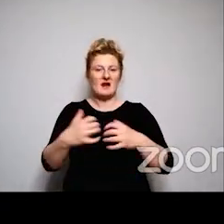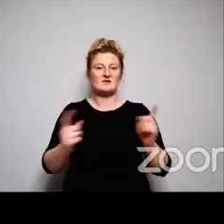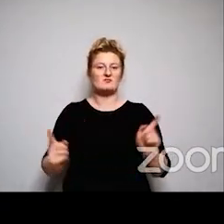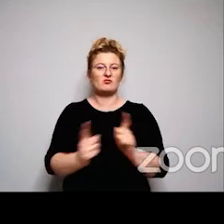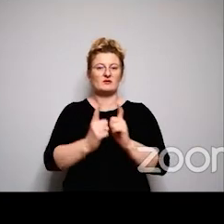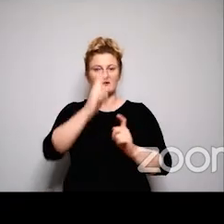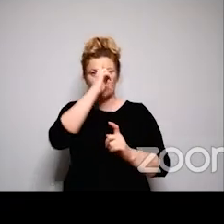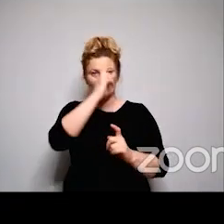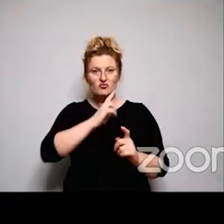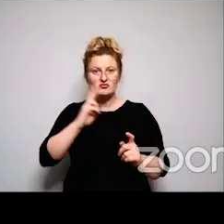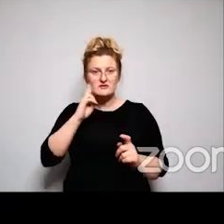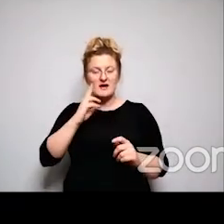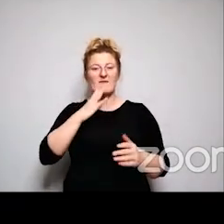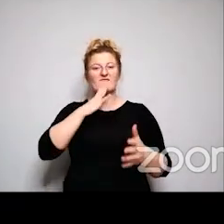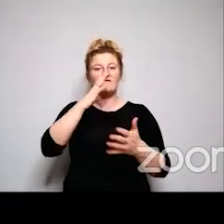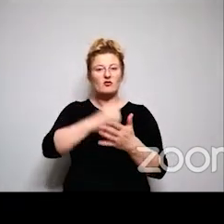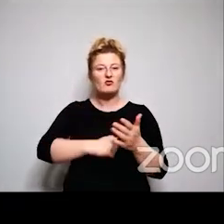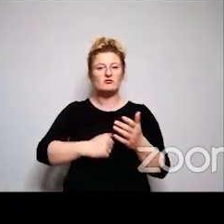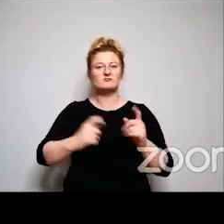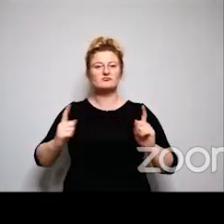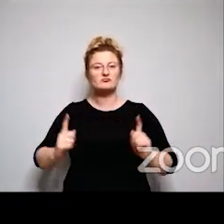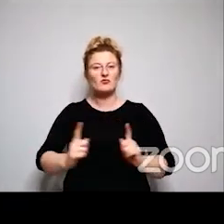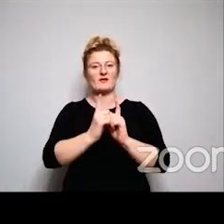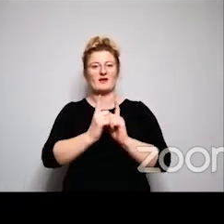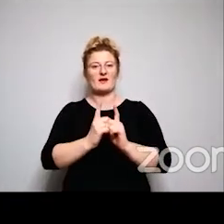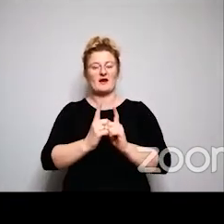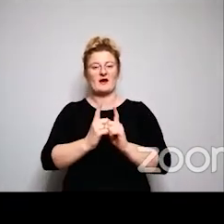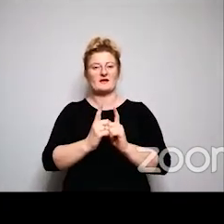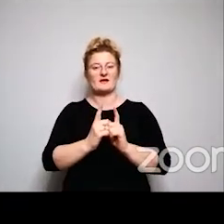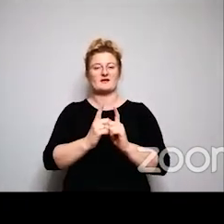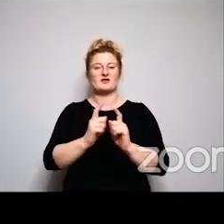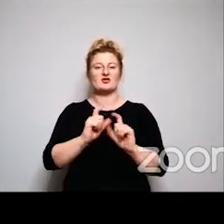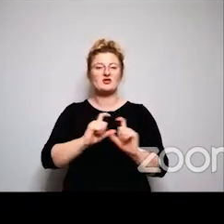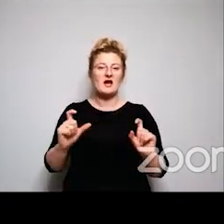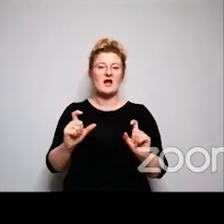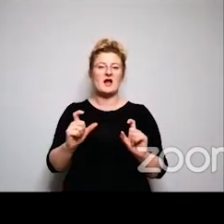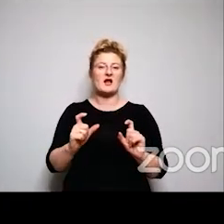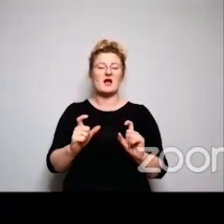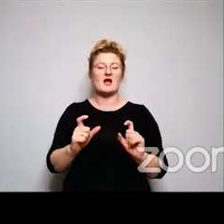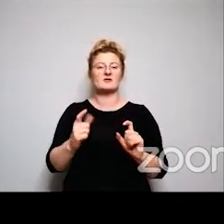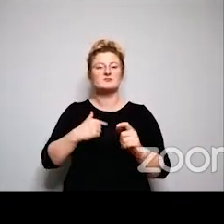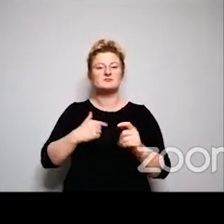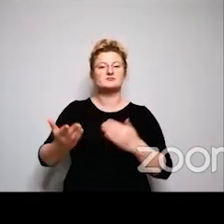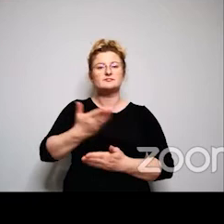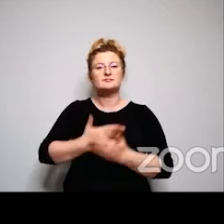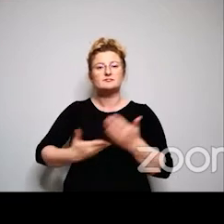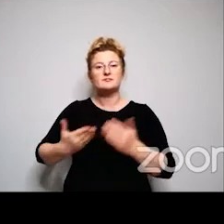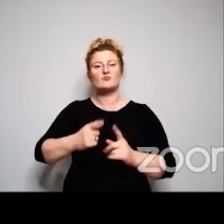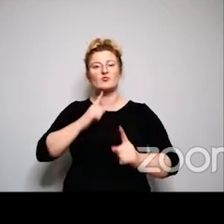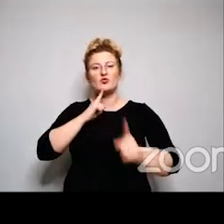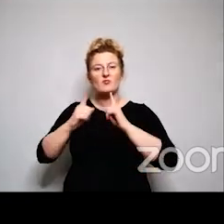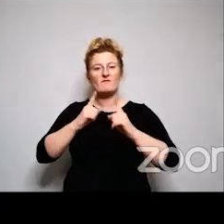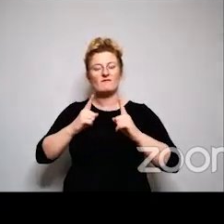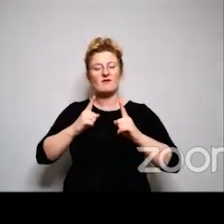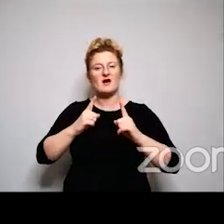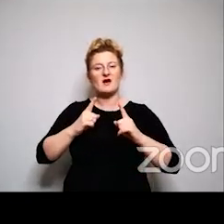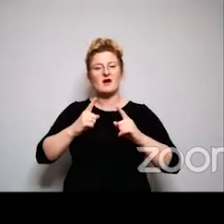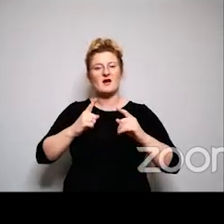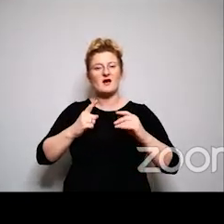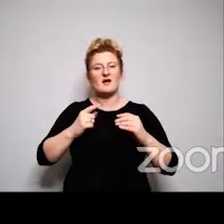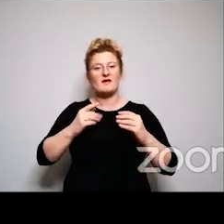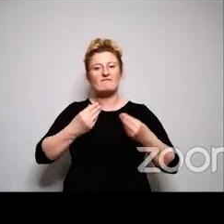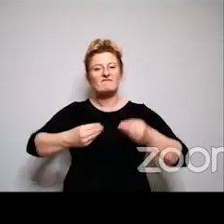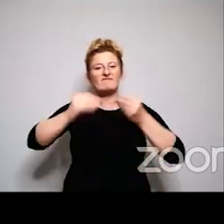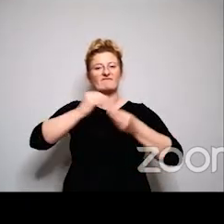them, right? Like they are just going because they have to go, so they will receive the attention of the psychologist. And then we thought, okay, let's